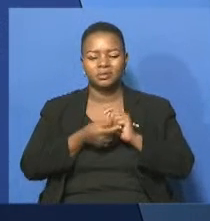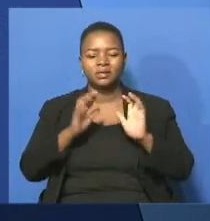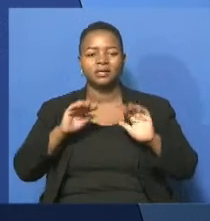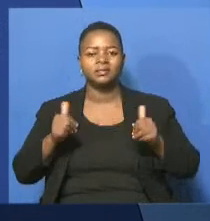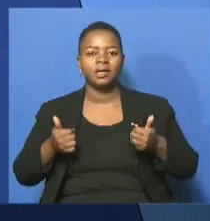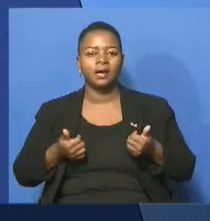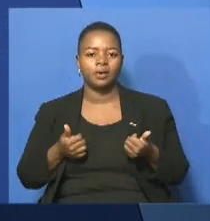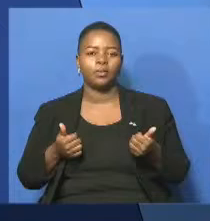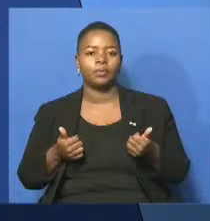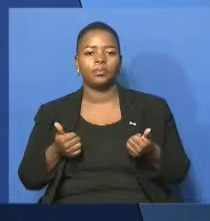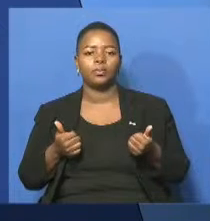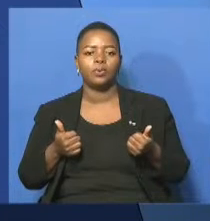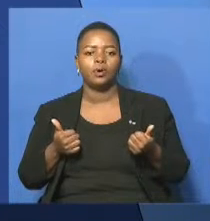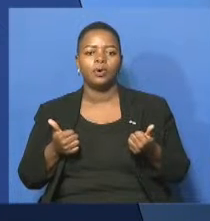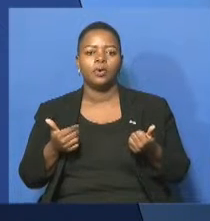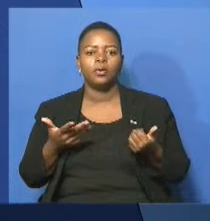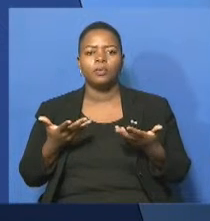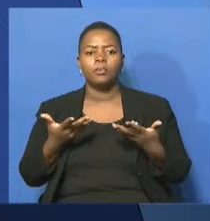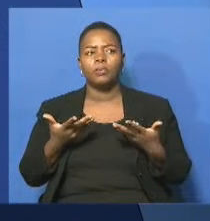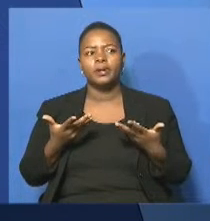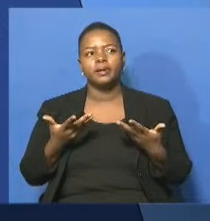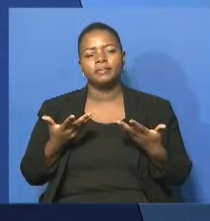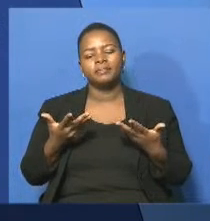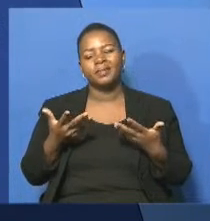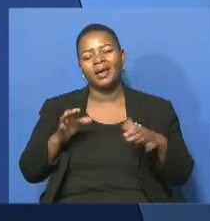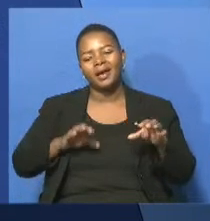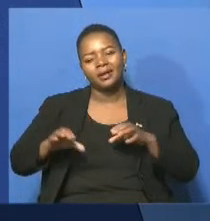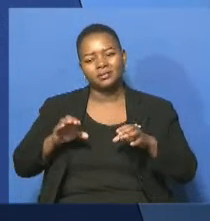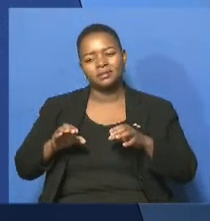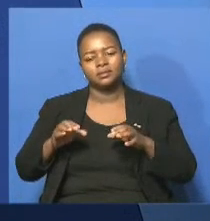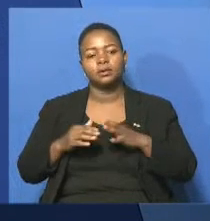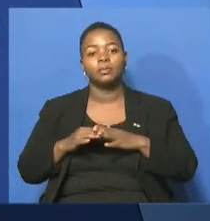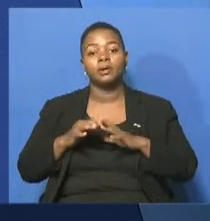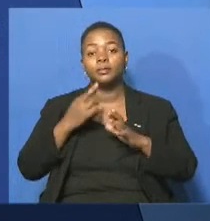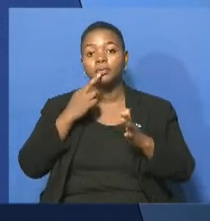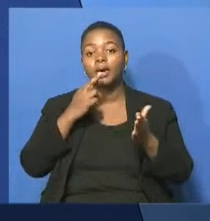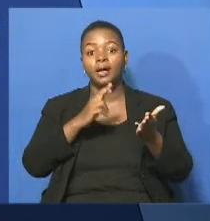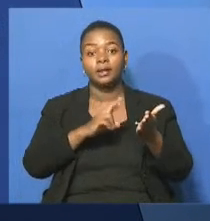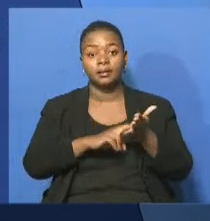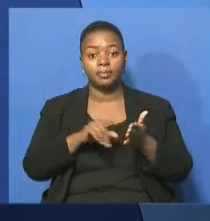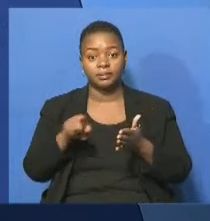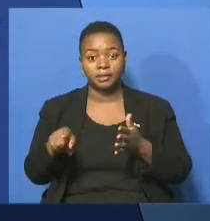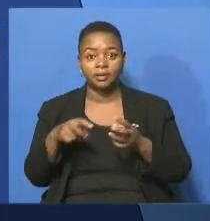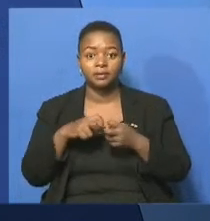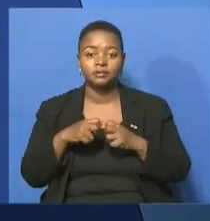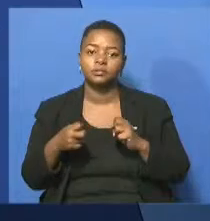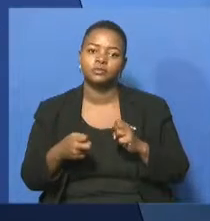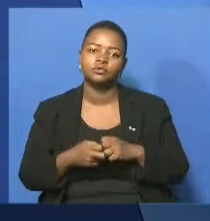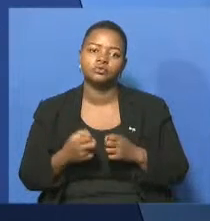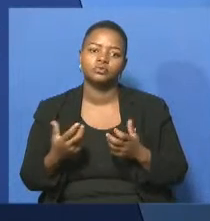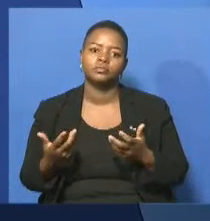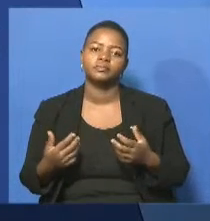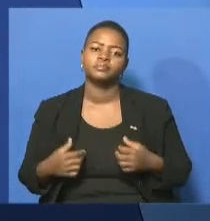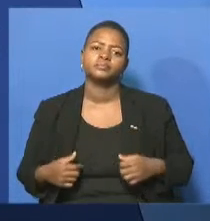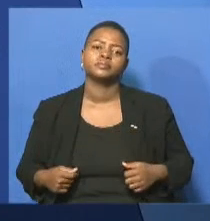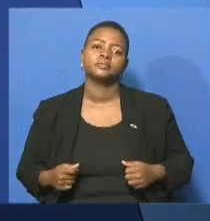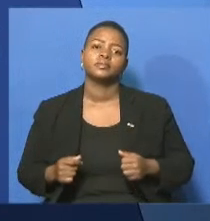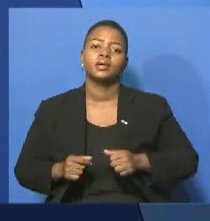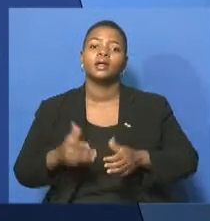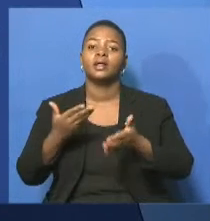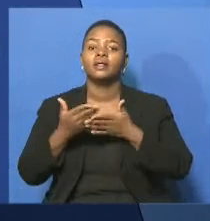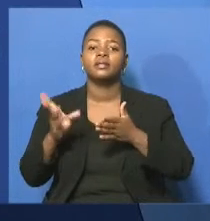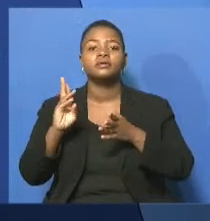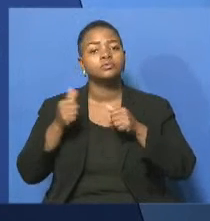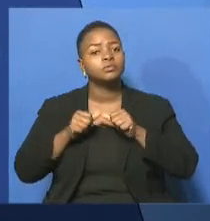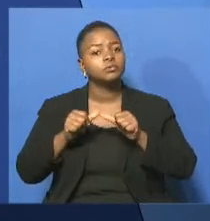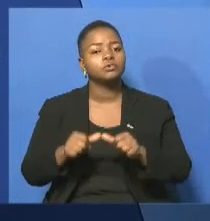actually intervening when cases of domestic violence come to our force, things will continue the